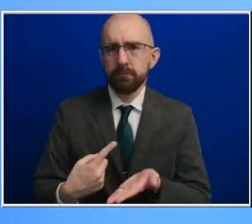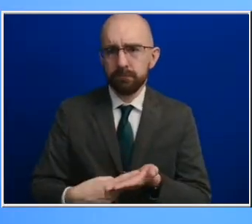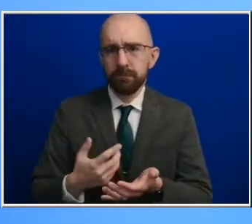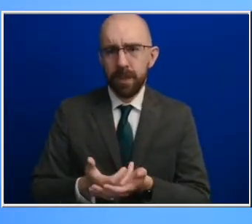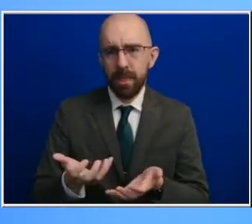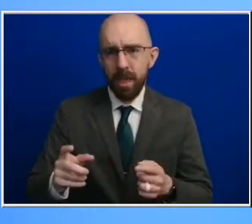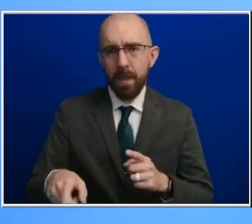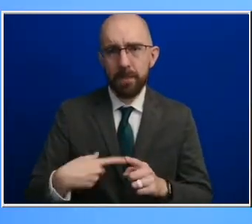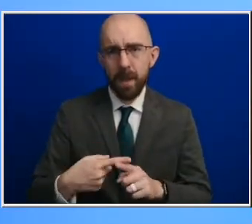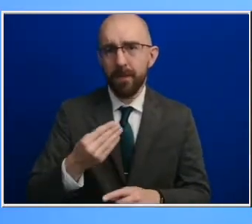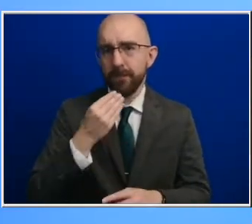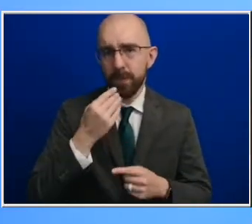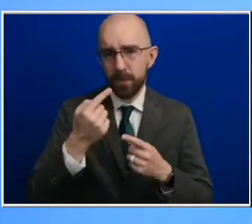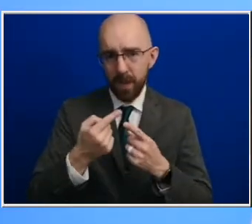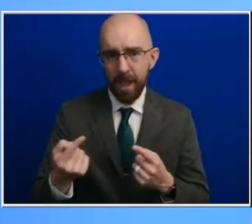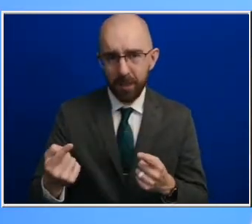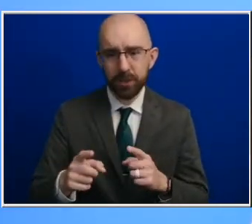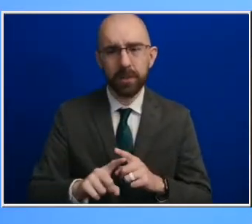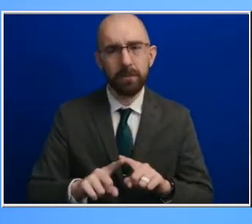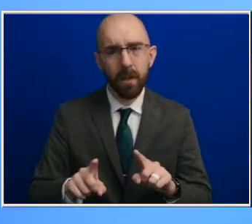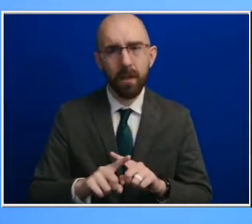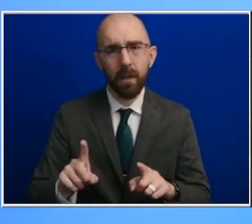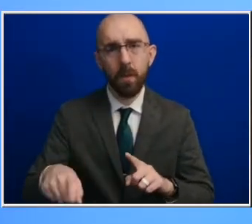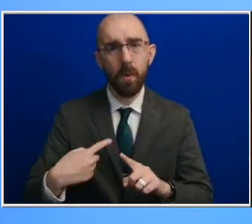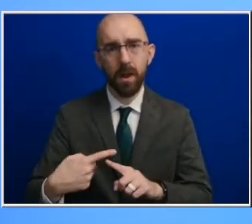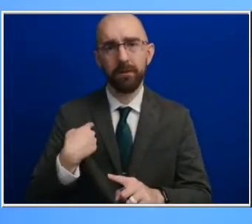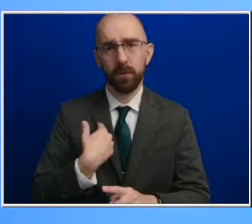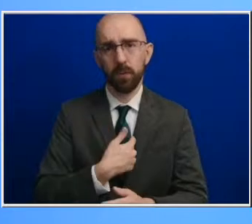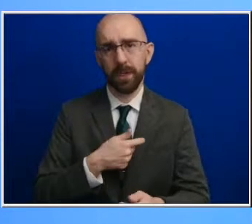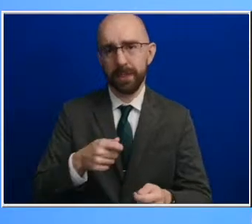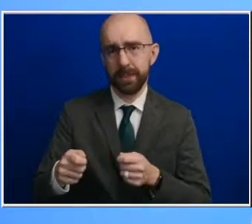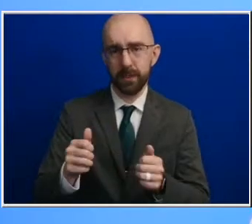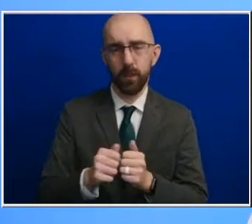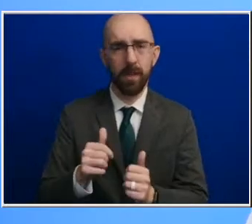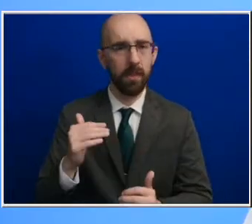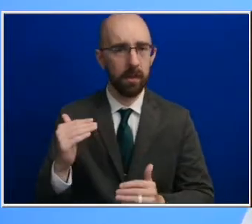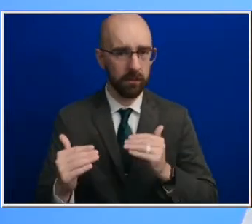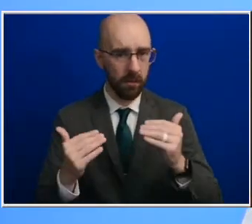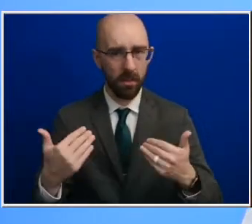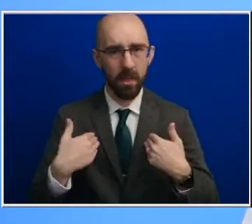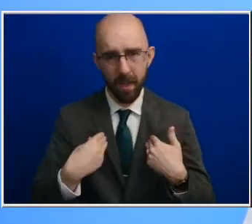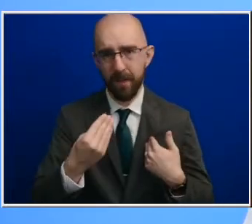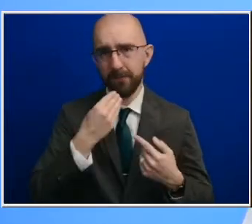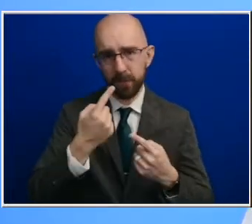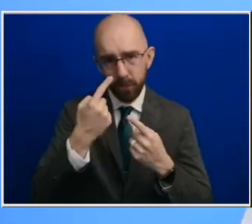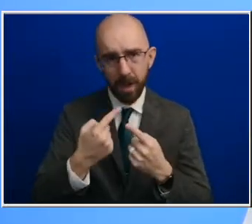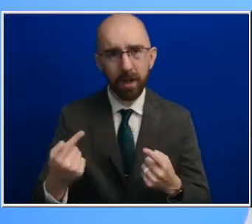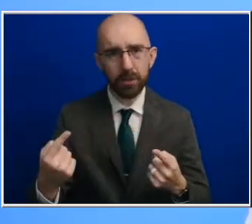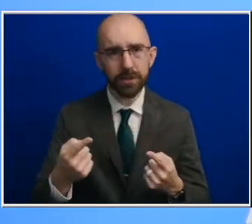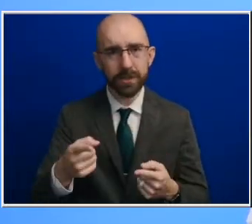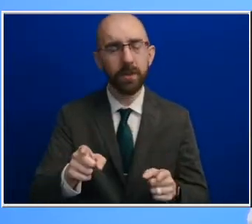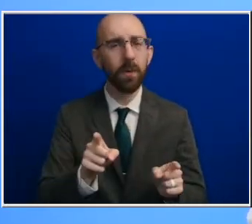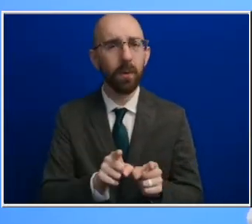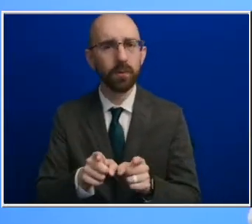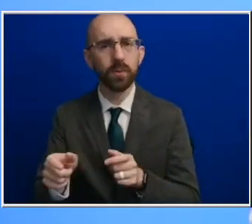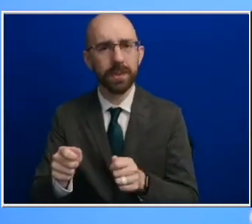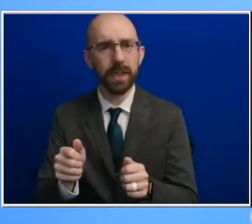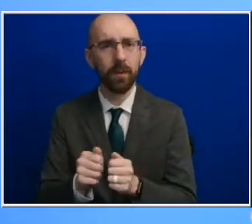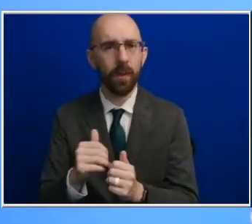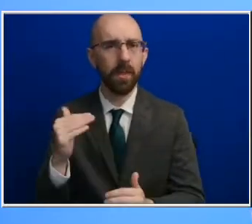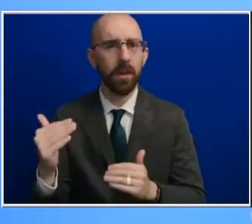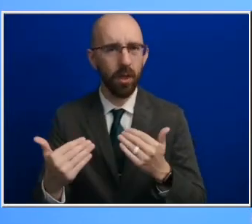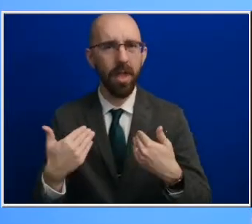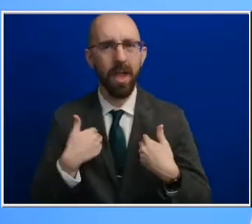food allergies, but when we're dealing with adults that have food allergies, you're also dealing with adults that have